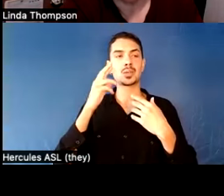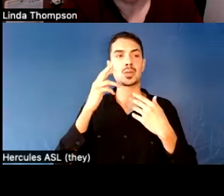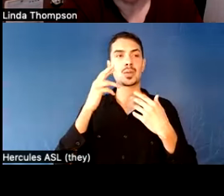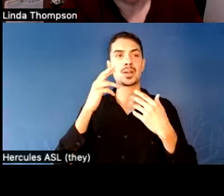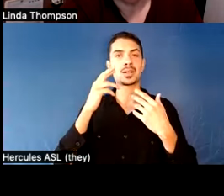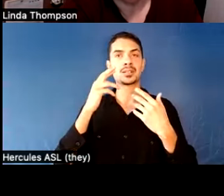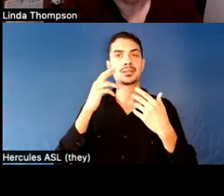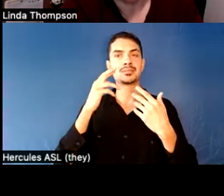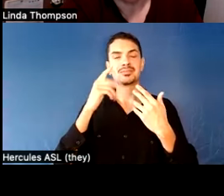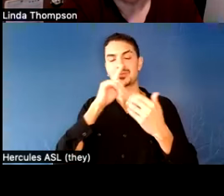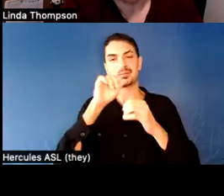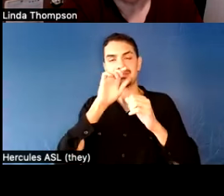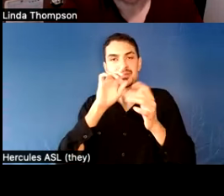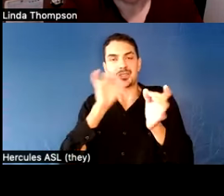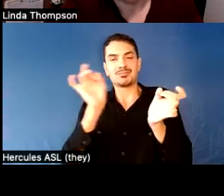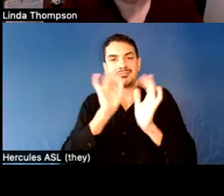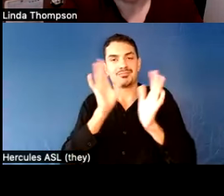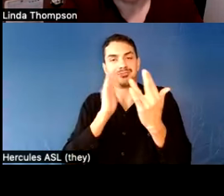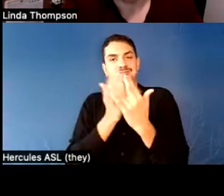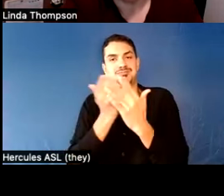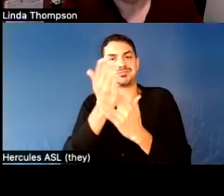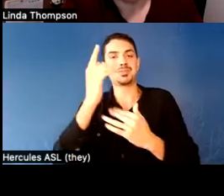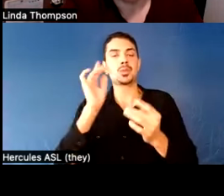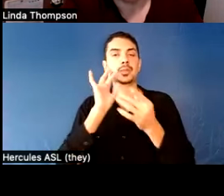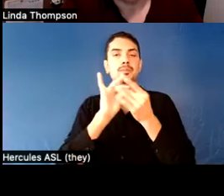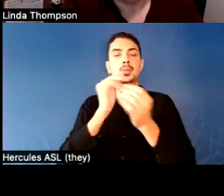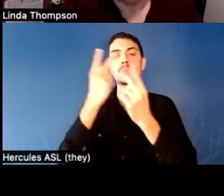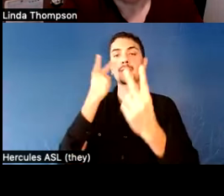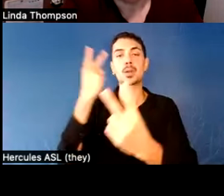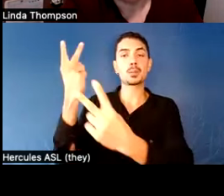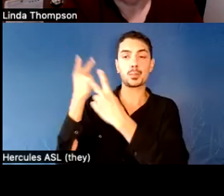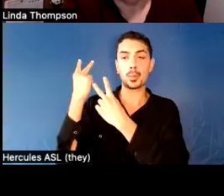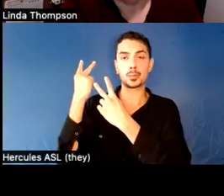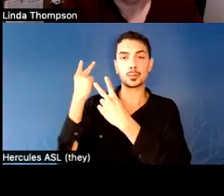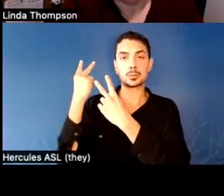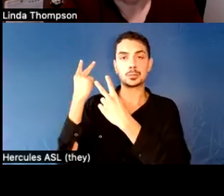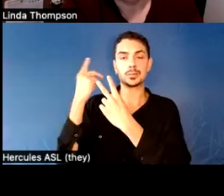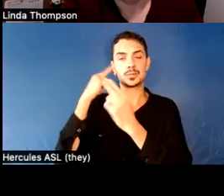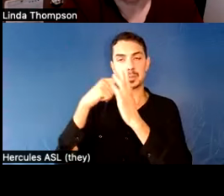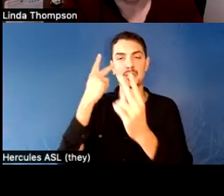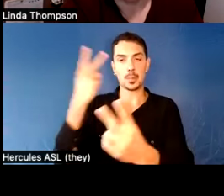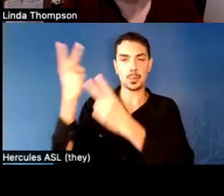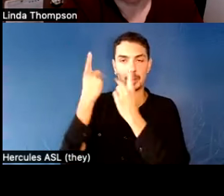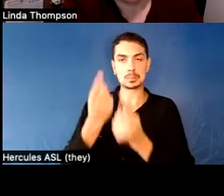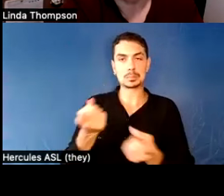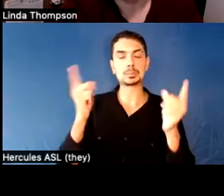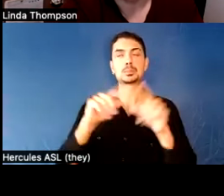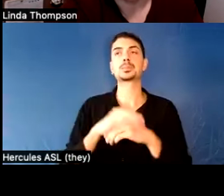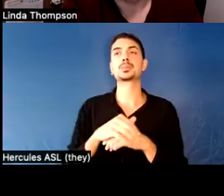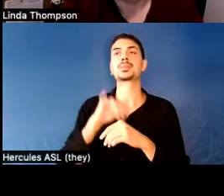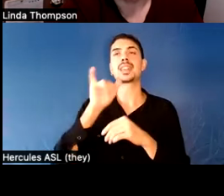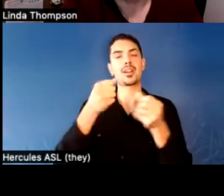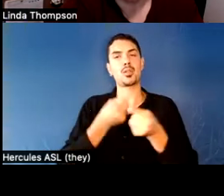about, because sometimes when a flashback is coming on, that can really cause